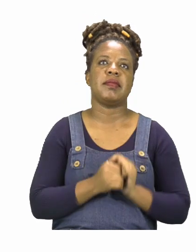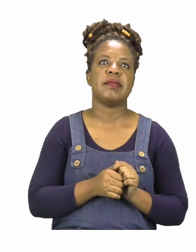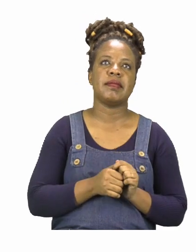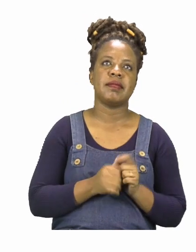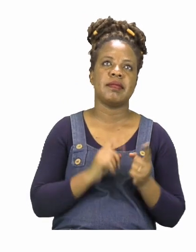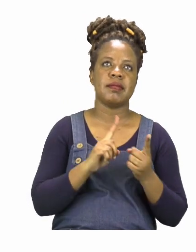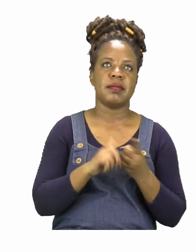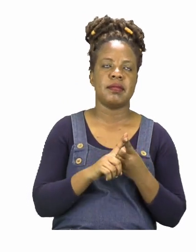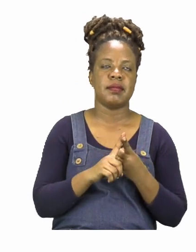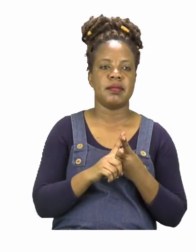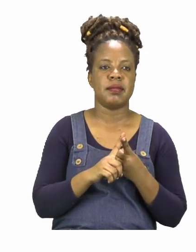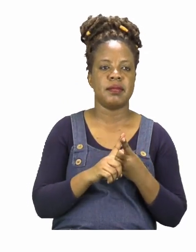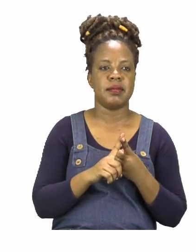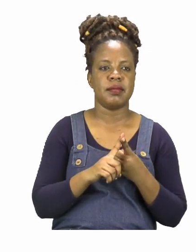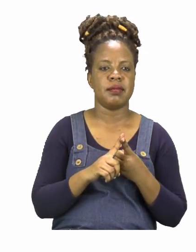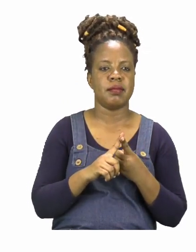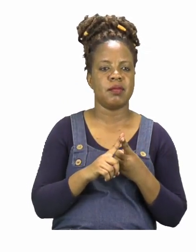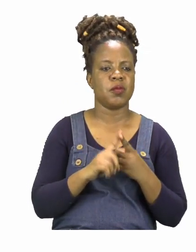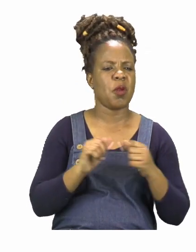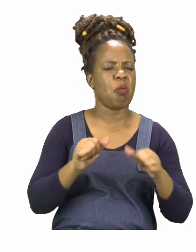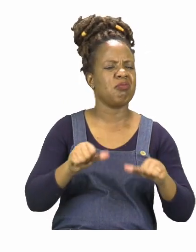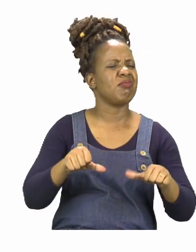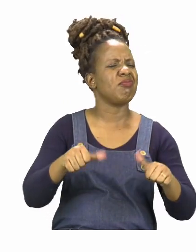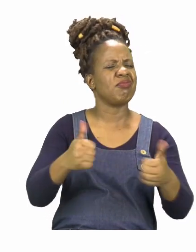have hygiene,